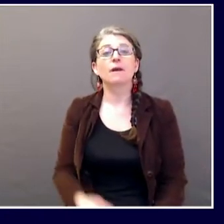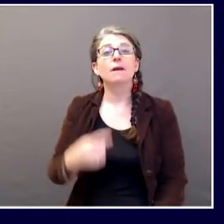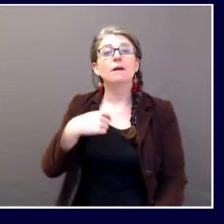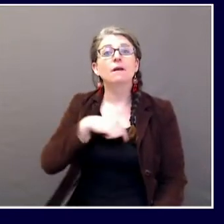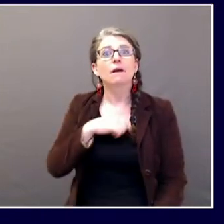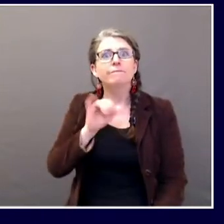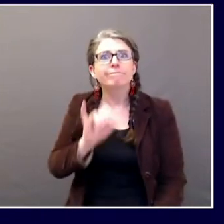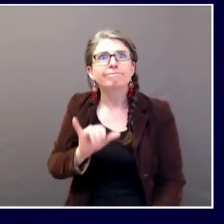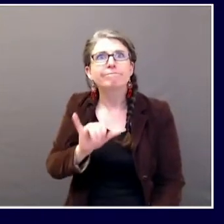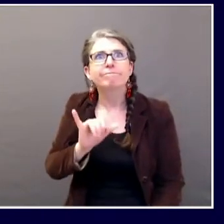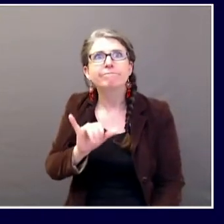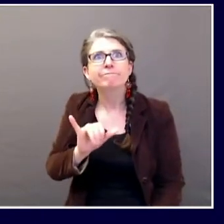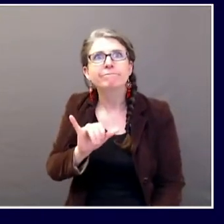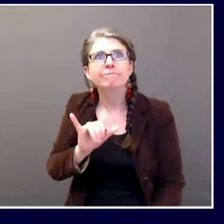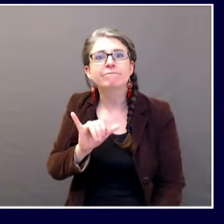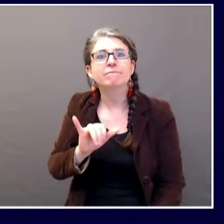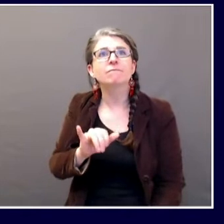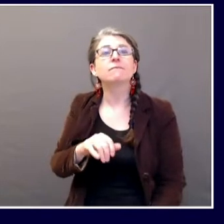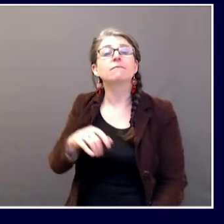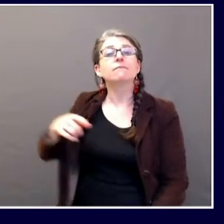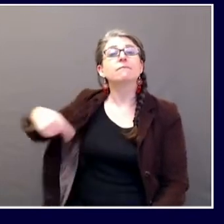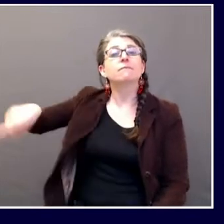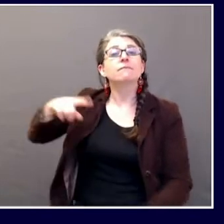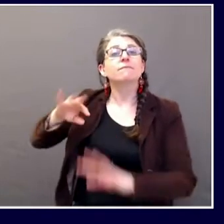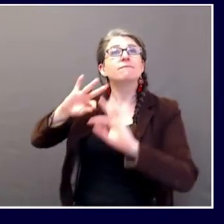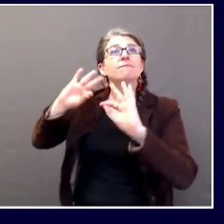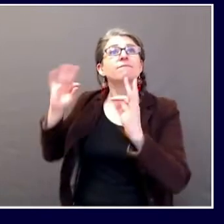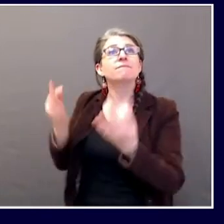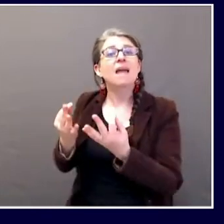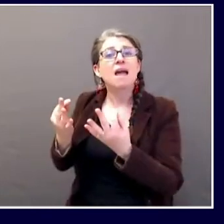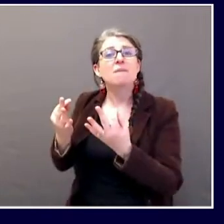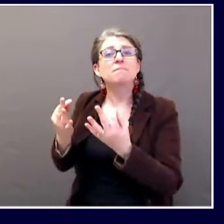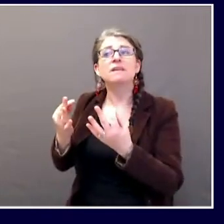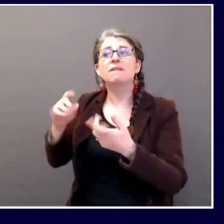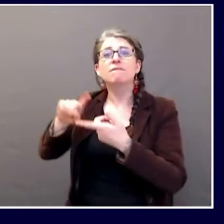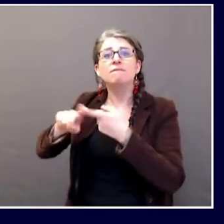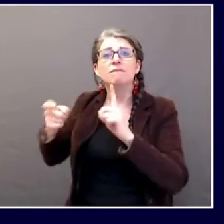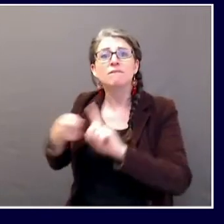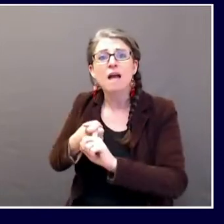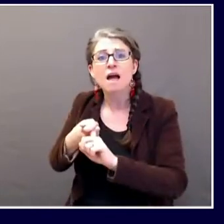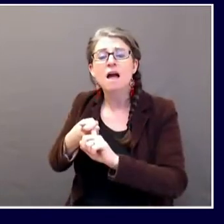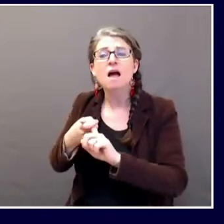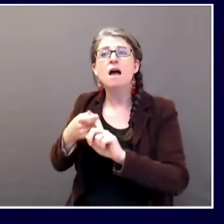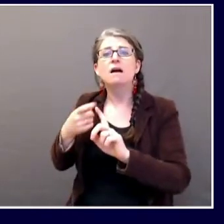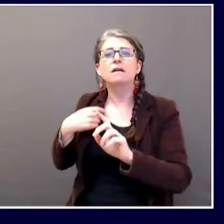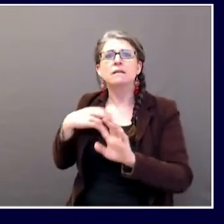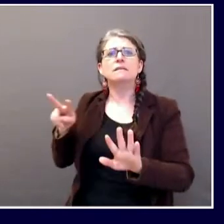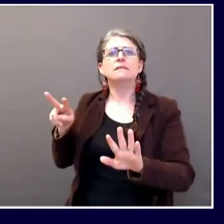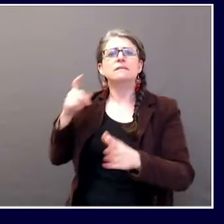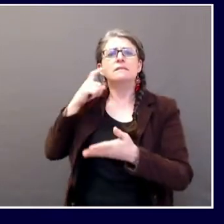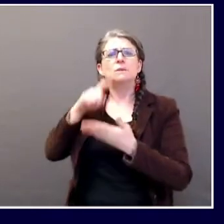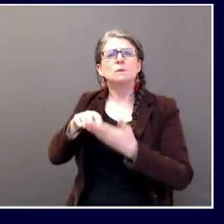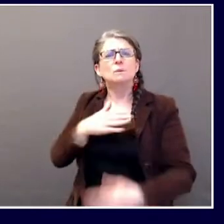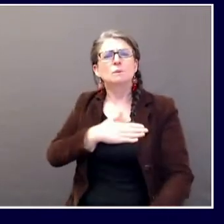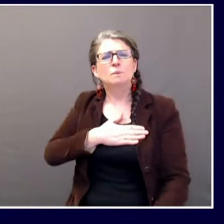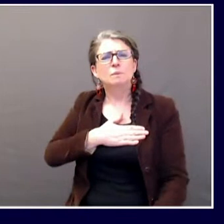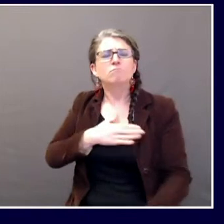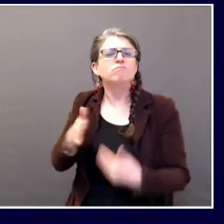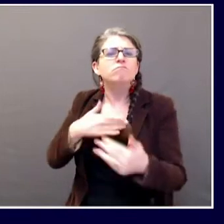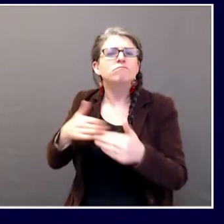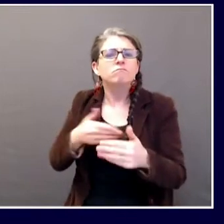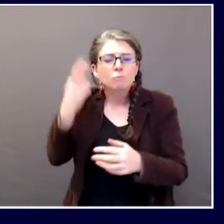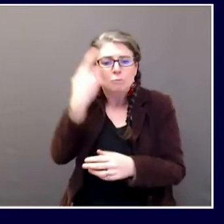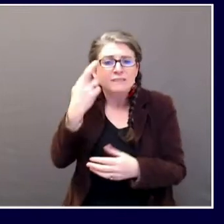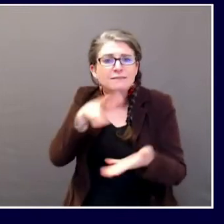who lost their loved ones. Of the 23 deaths that we are discussing today, 4 of them were among